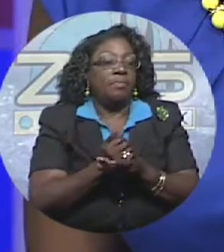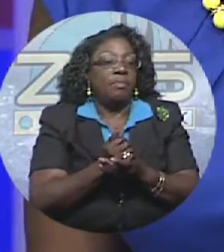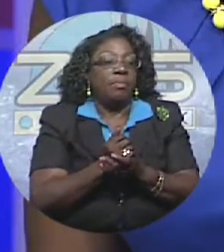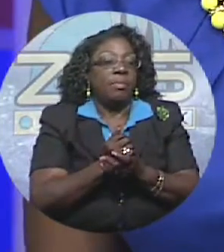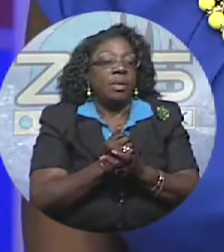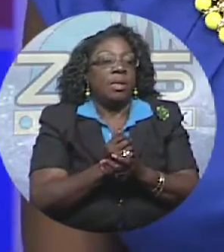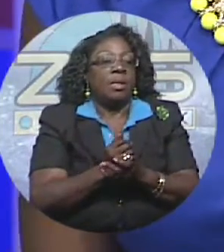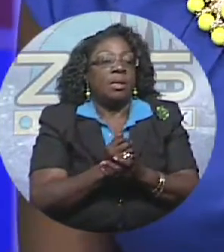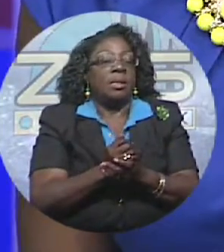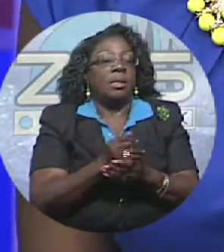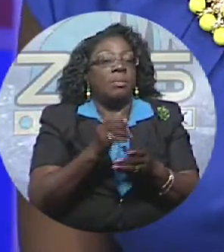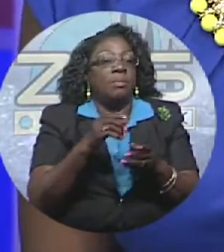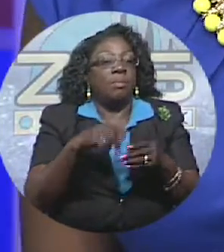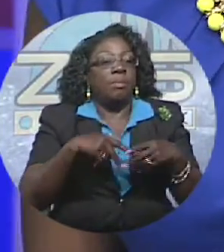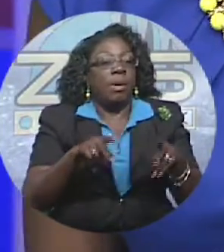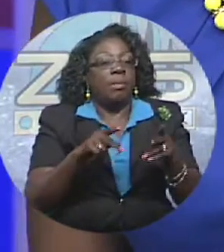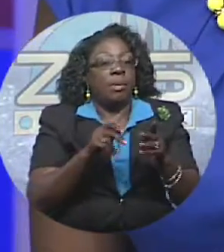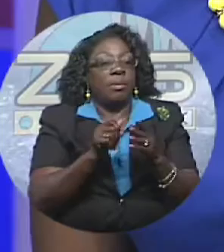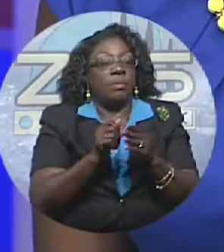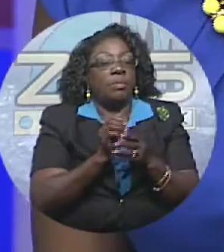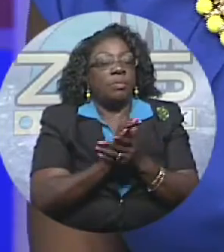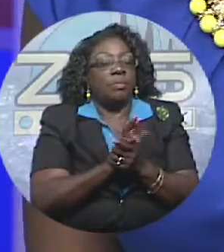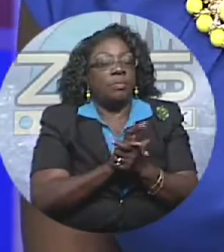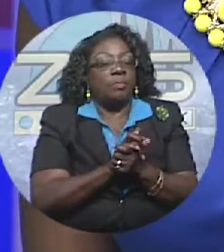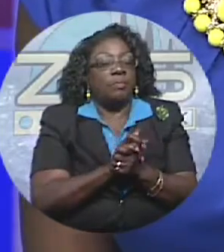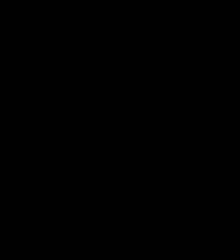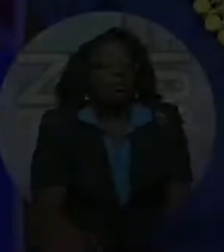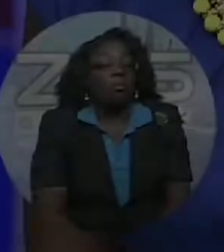added, will be updated as this matter progresses.